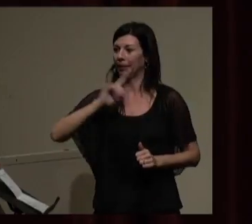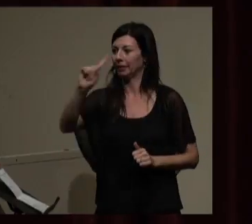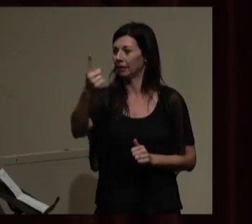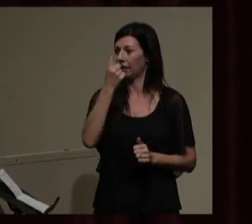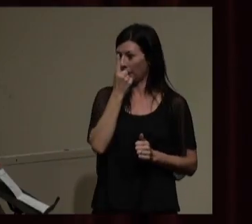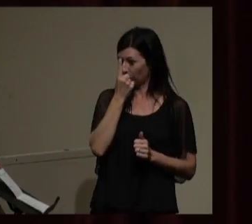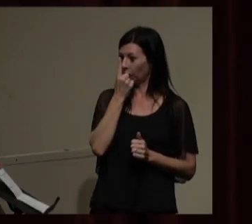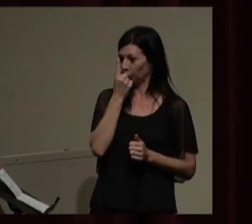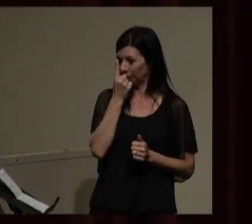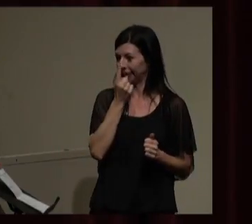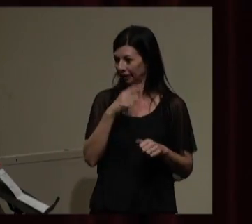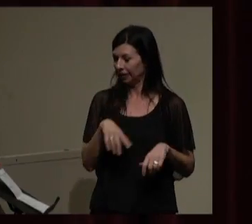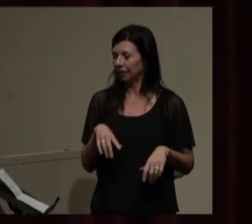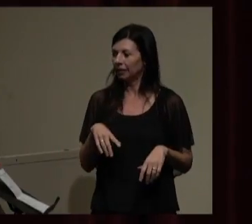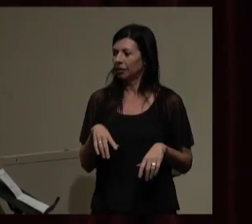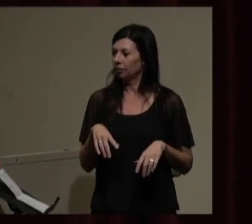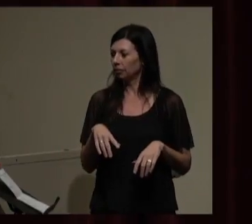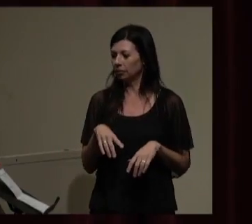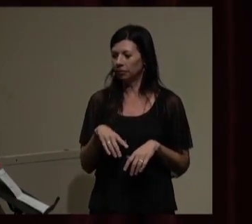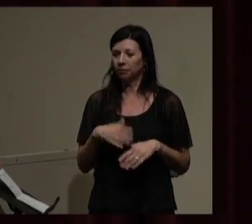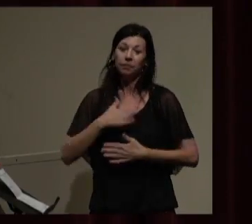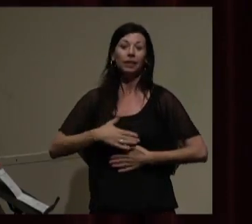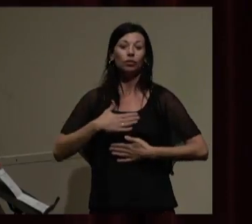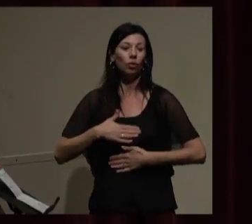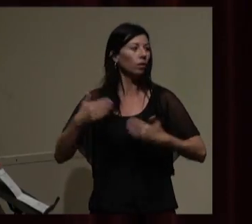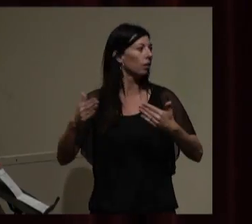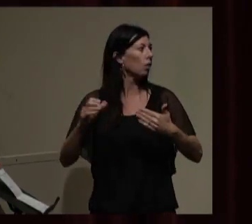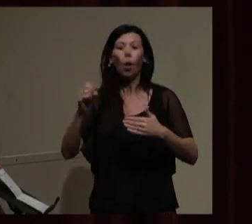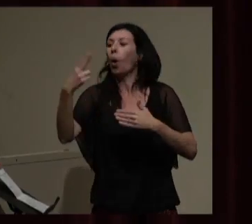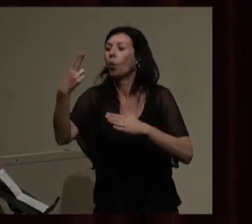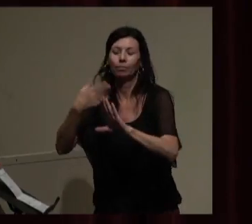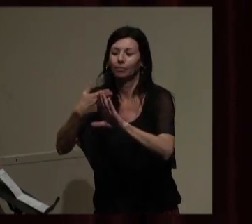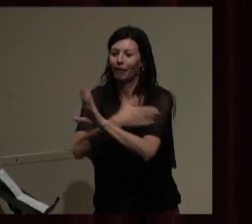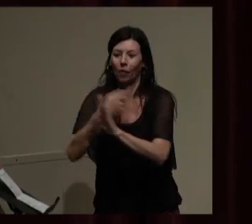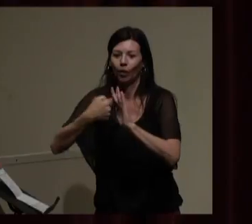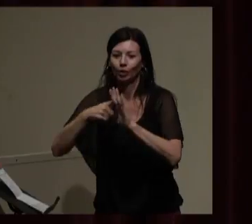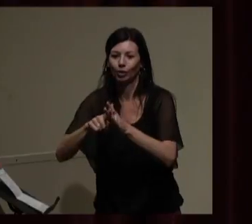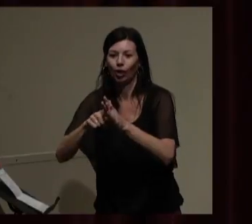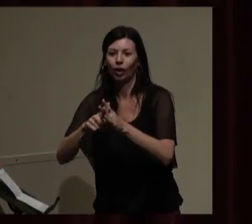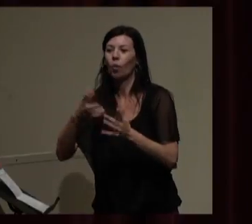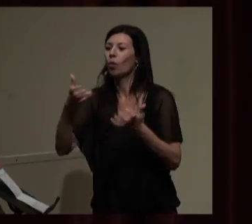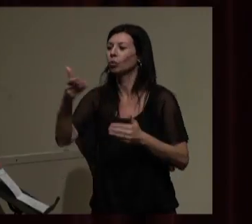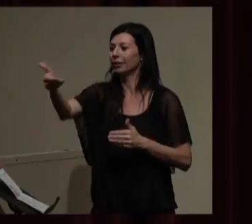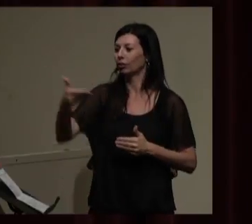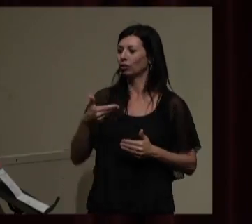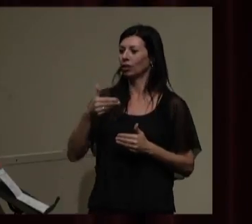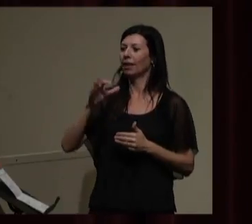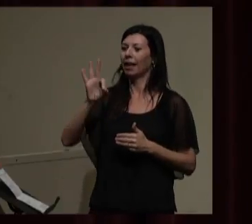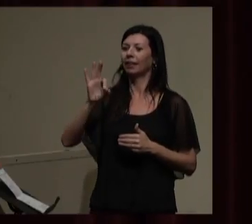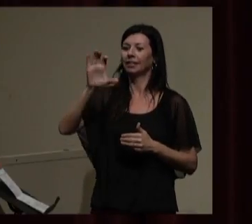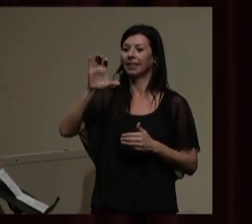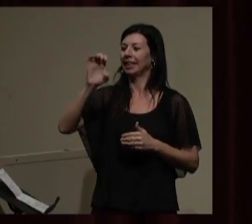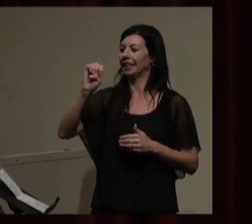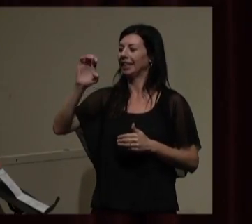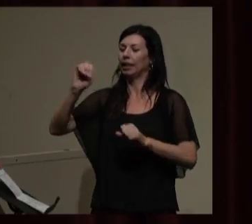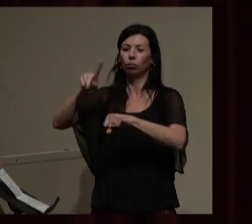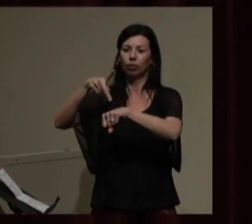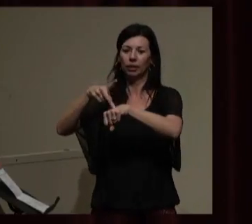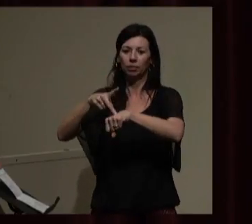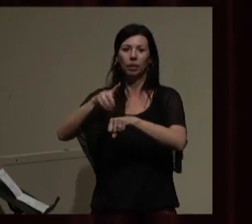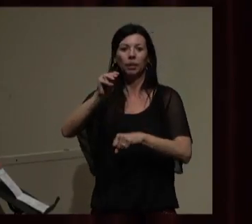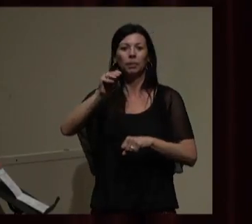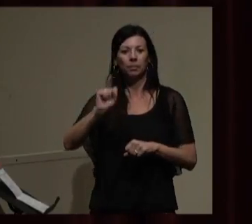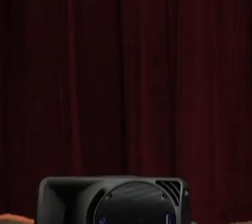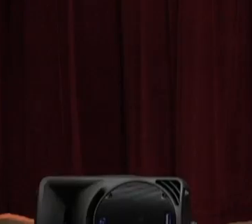me, and enjoy. Oh, and before I finish, I'd like to introduce the FCEE principal, Ms.